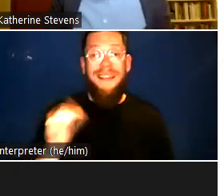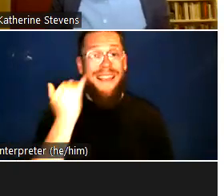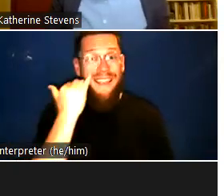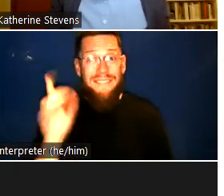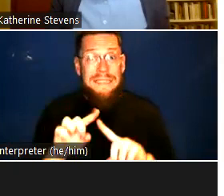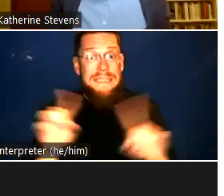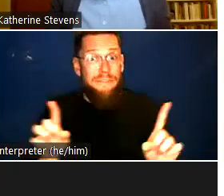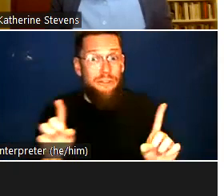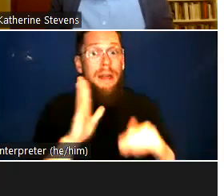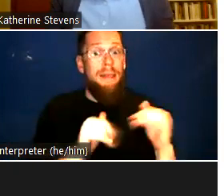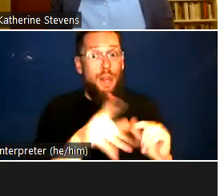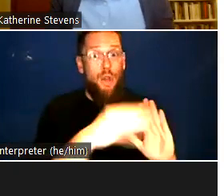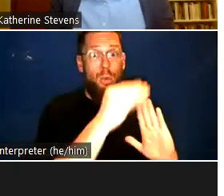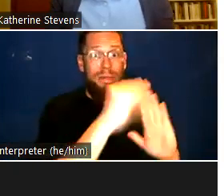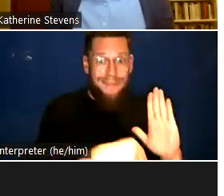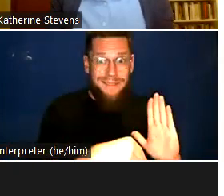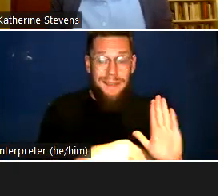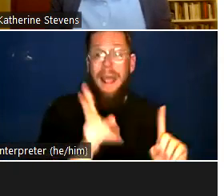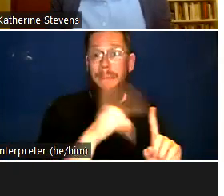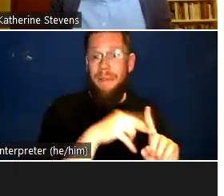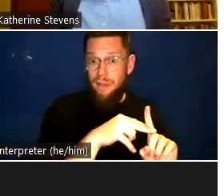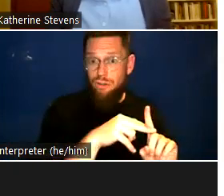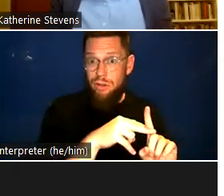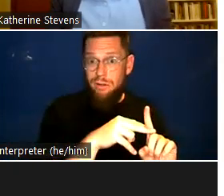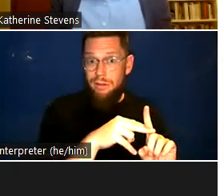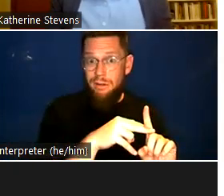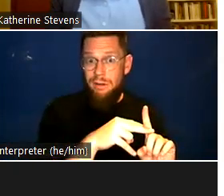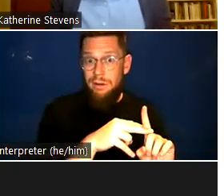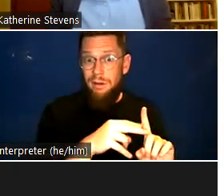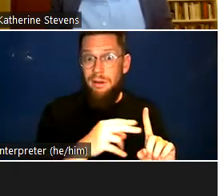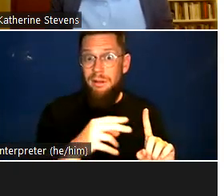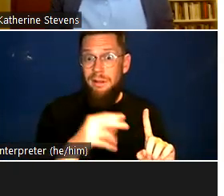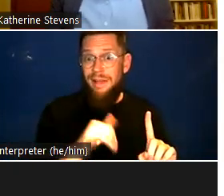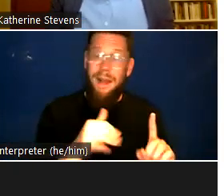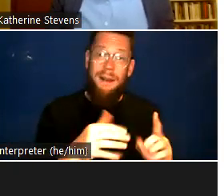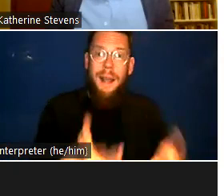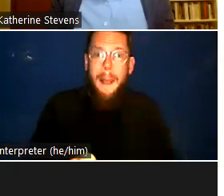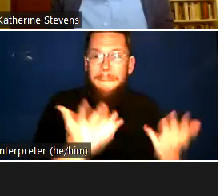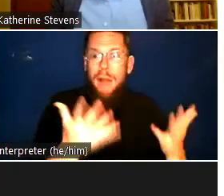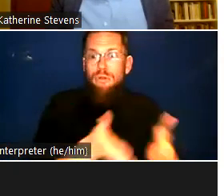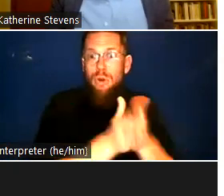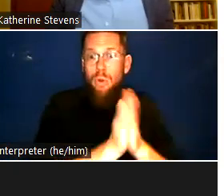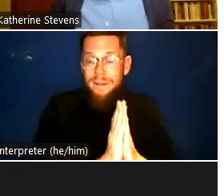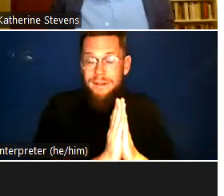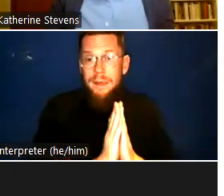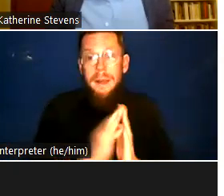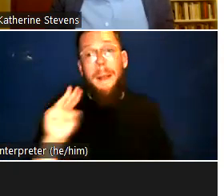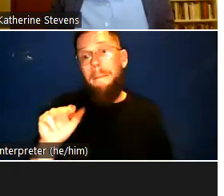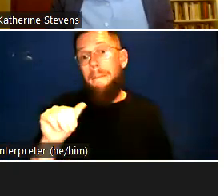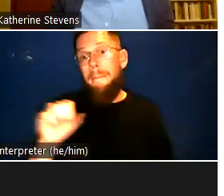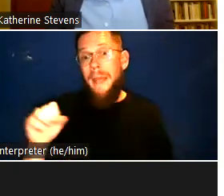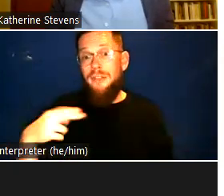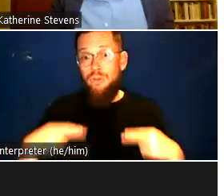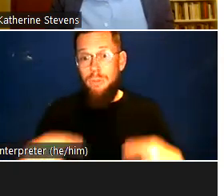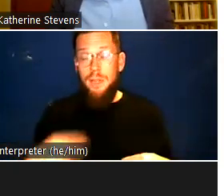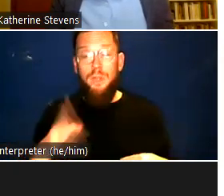you listed in the application in that amount requested field, Mass Humanities will use the amount that's